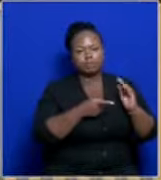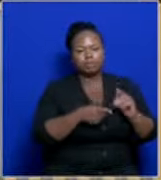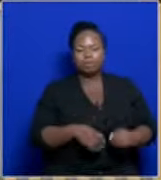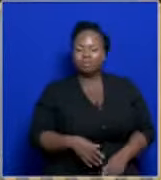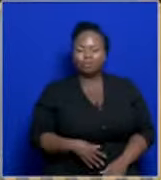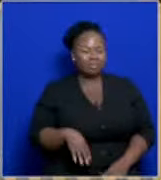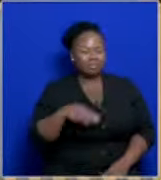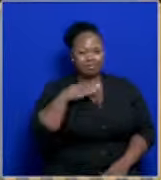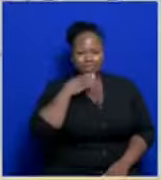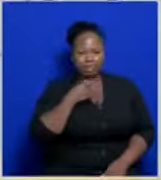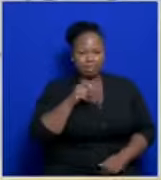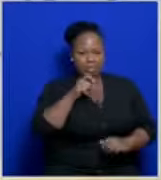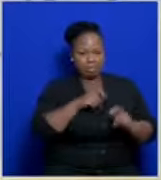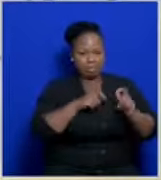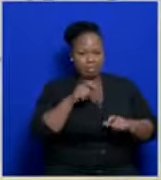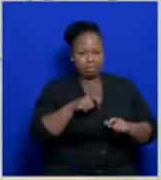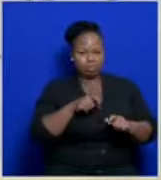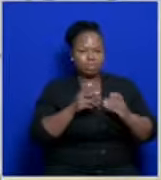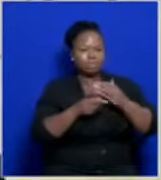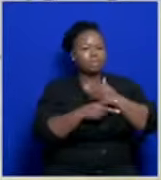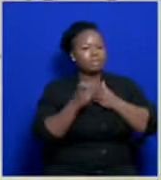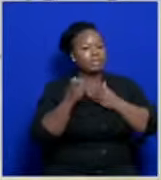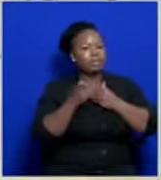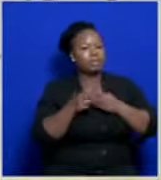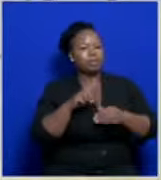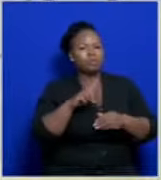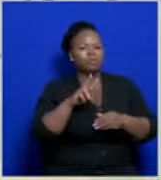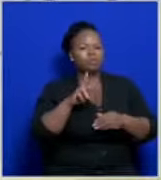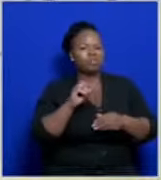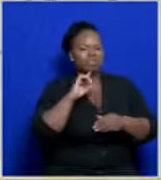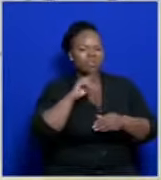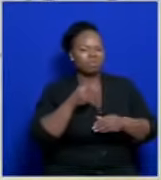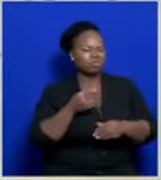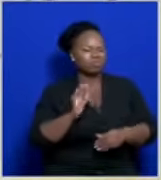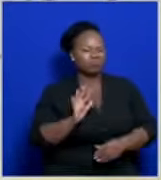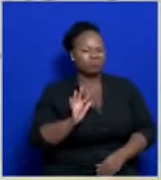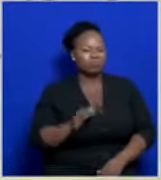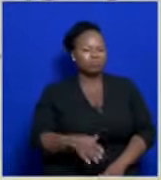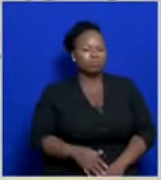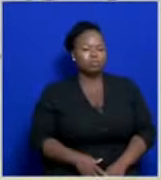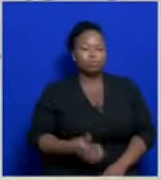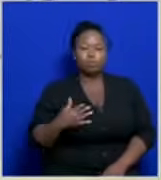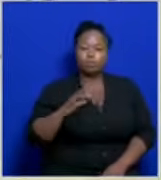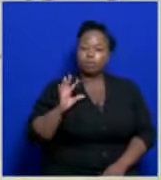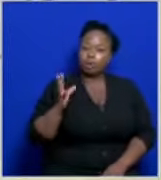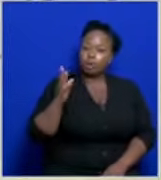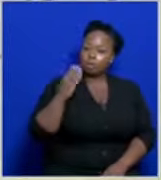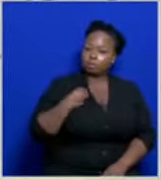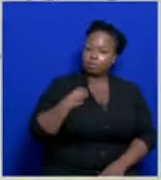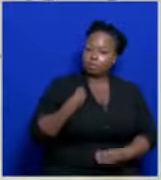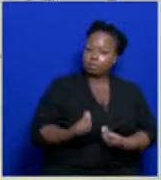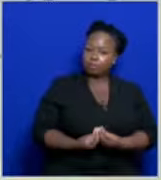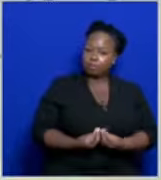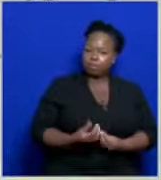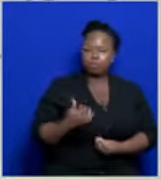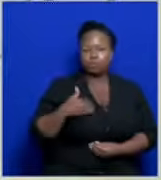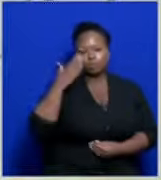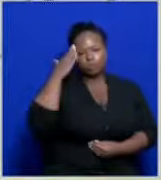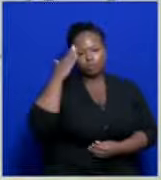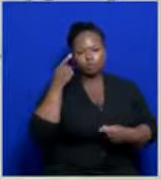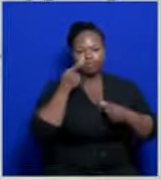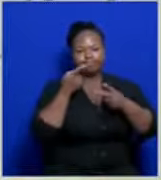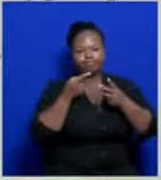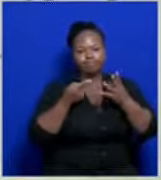people stealing 120,000. So when you ask something, you must know the objective of it. What do you